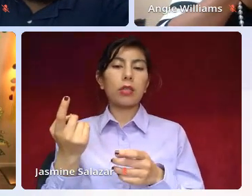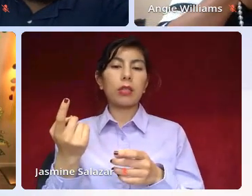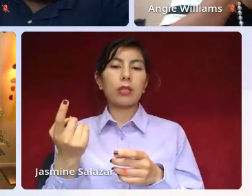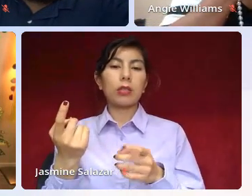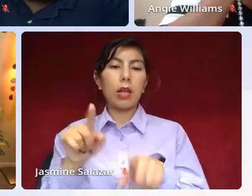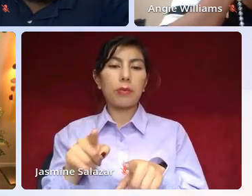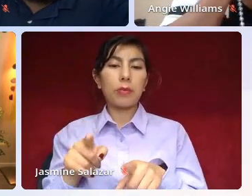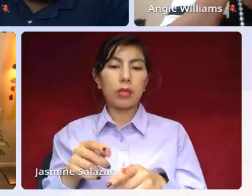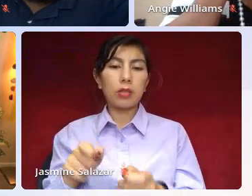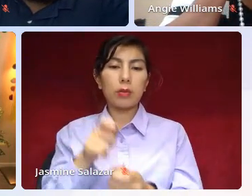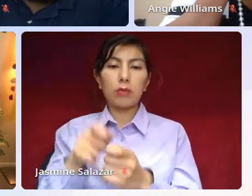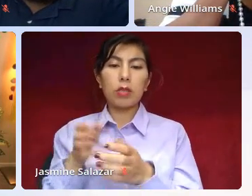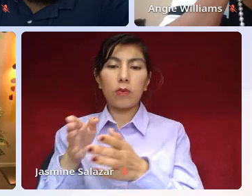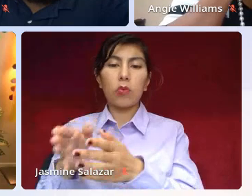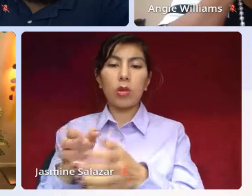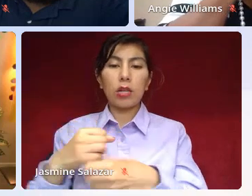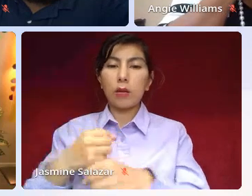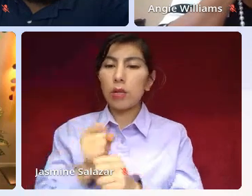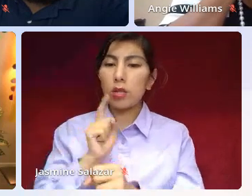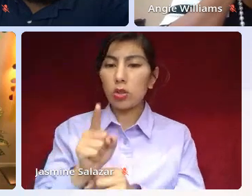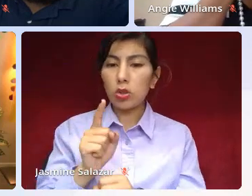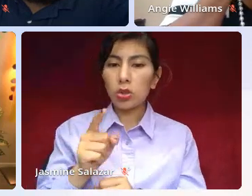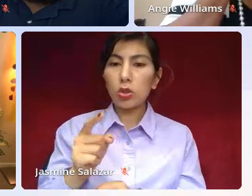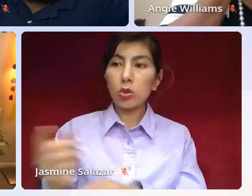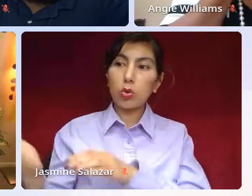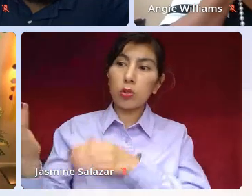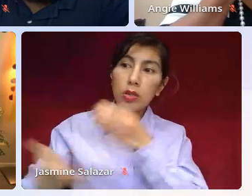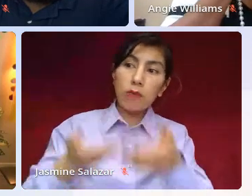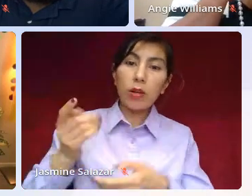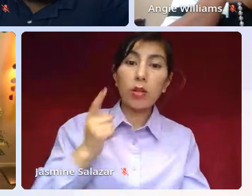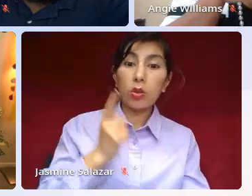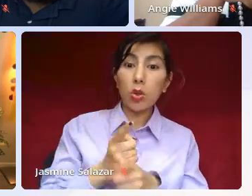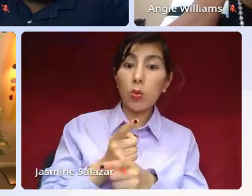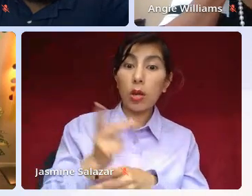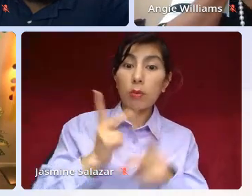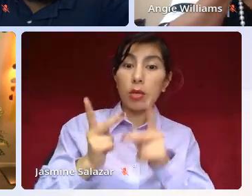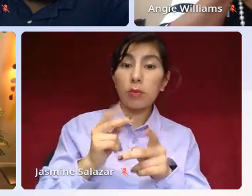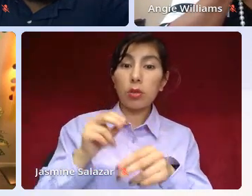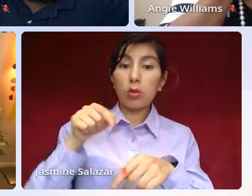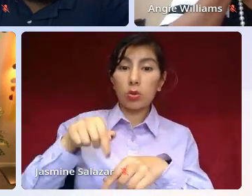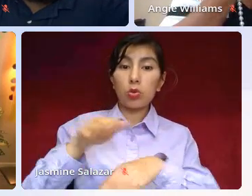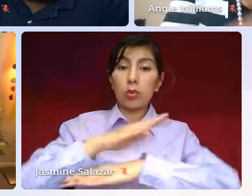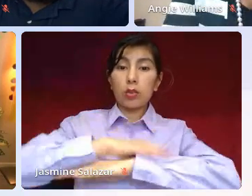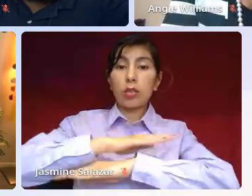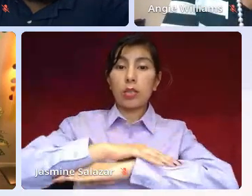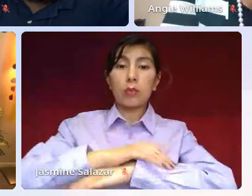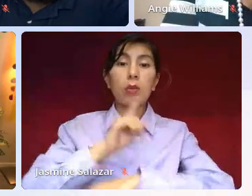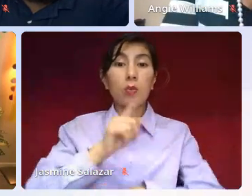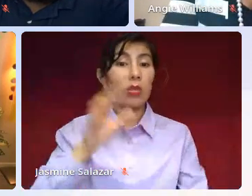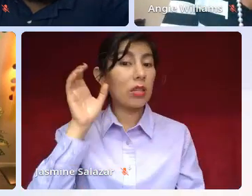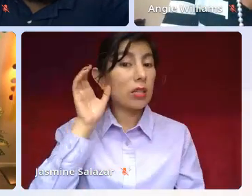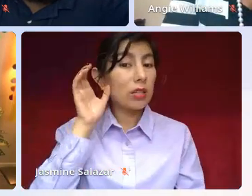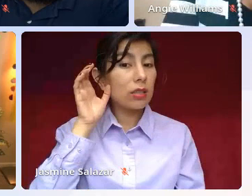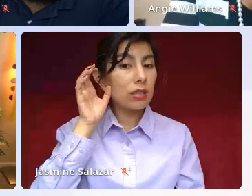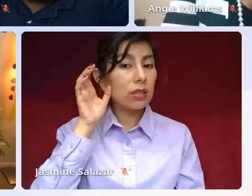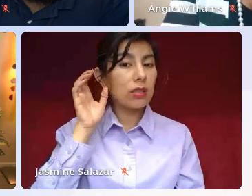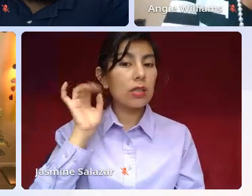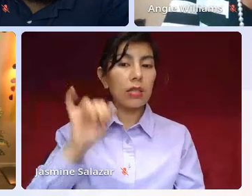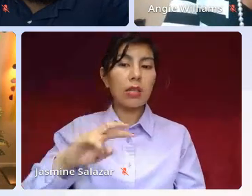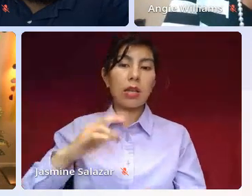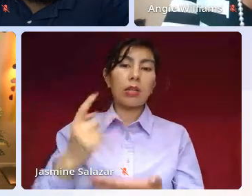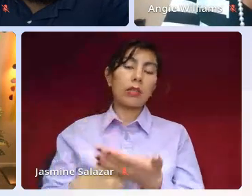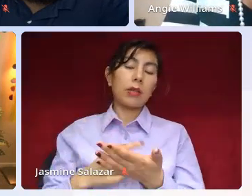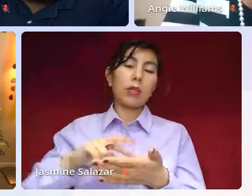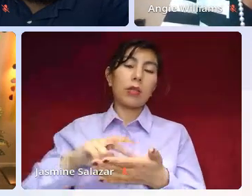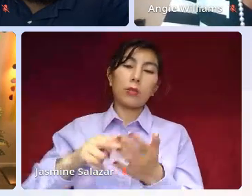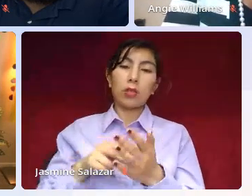way, and make sure that you invite the right people to the table and really listen. And that may mean sometimes you have